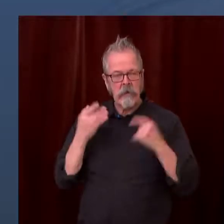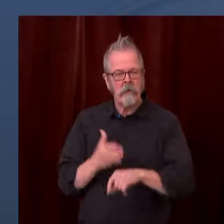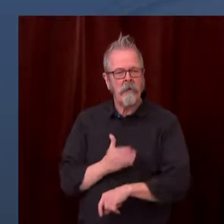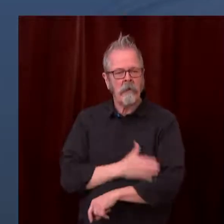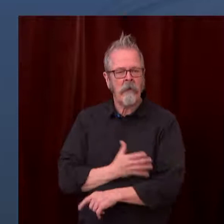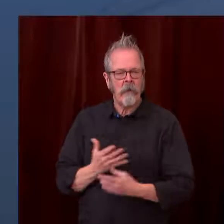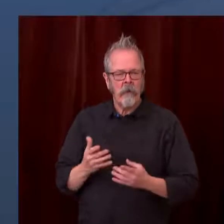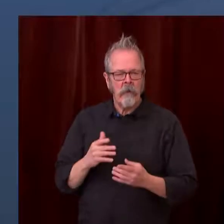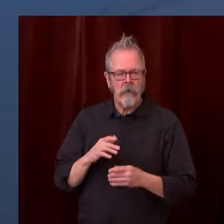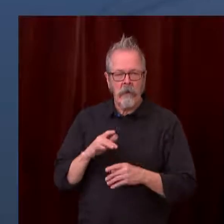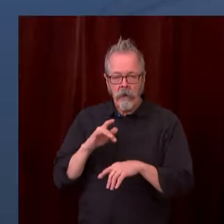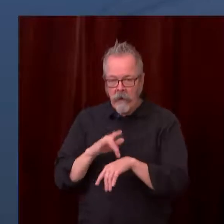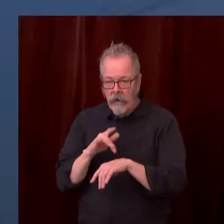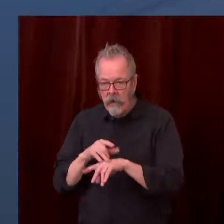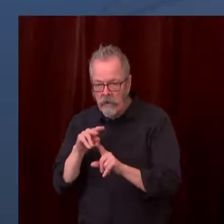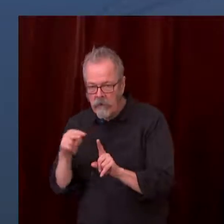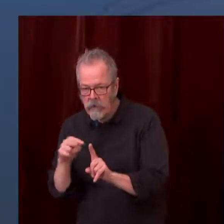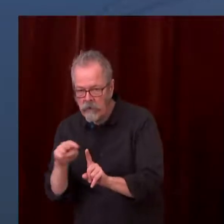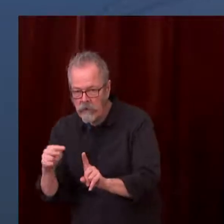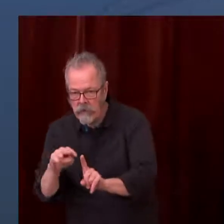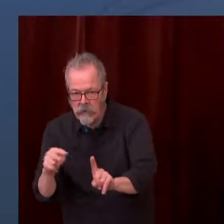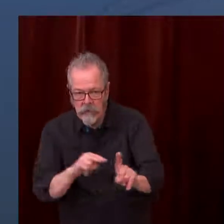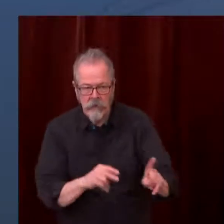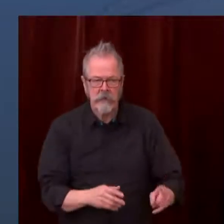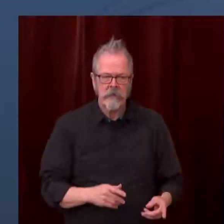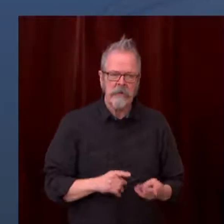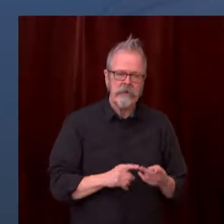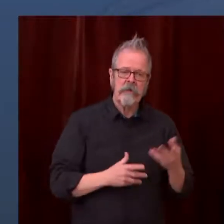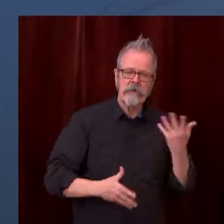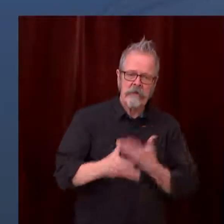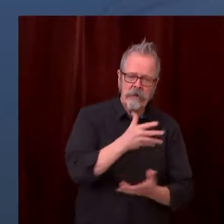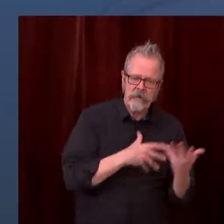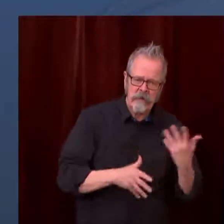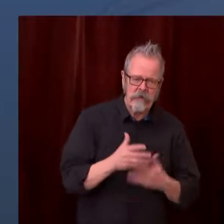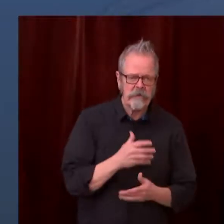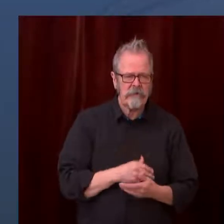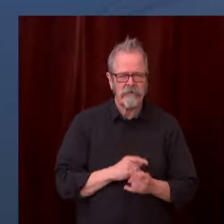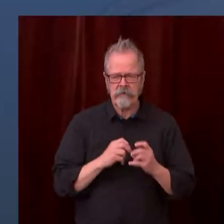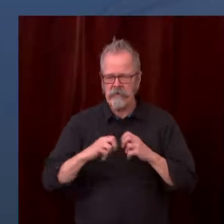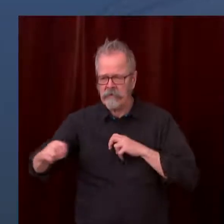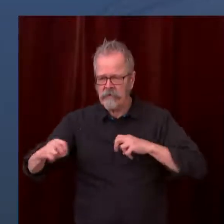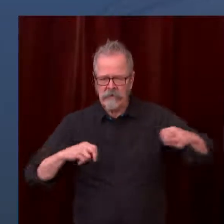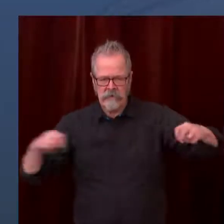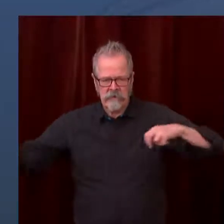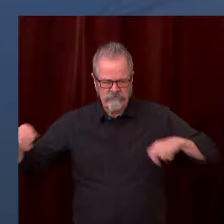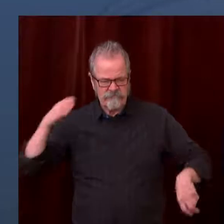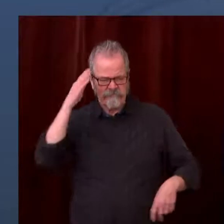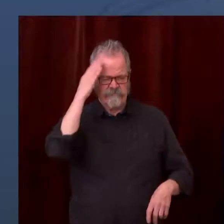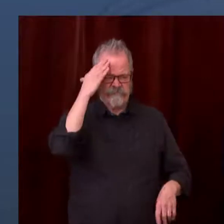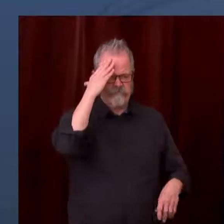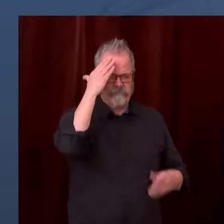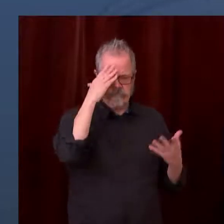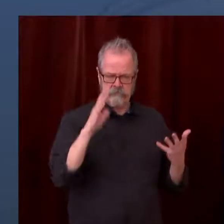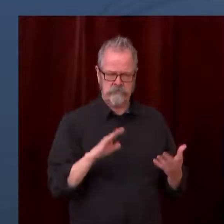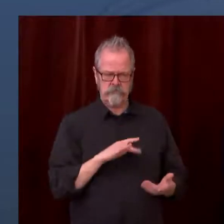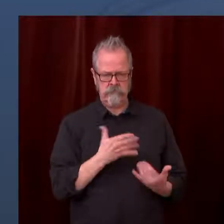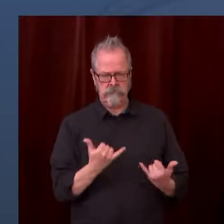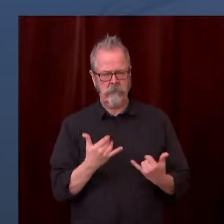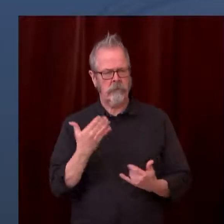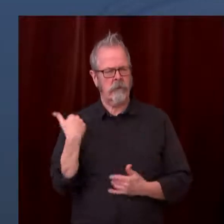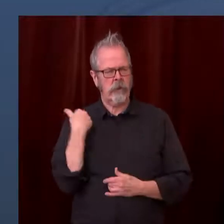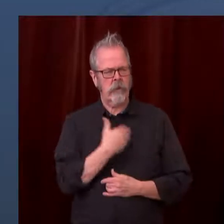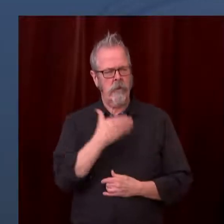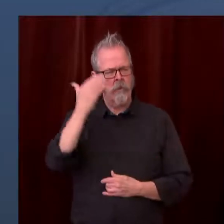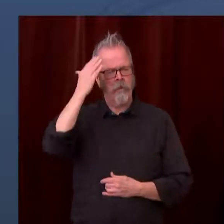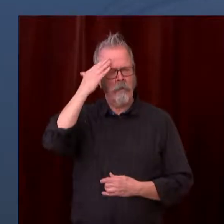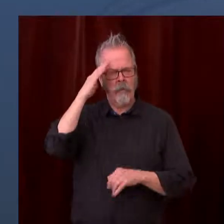figured out a way to do that. So my role in this, since I don't control these school districts, these are local decision-making